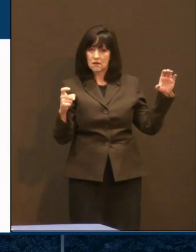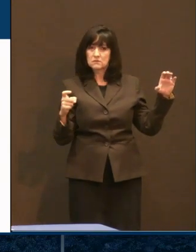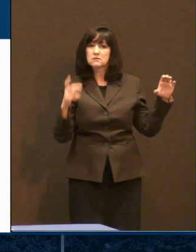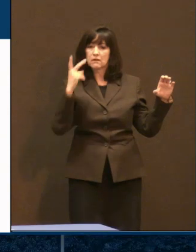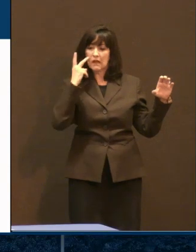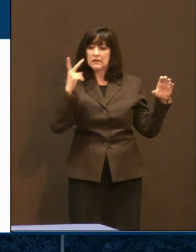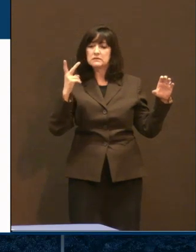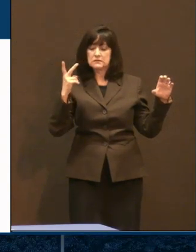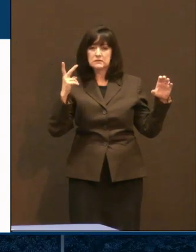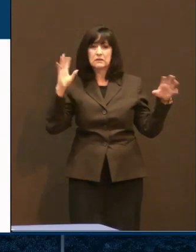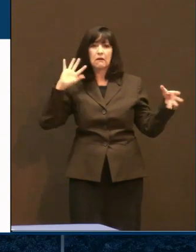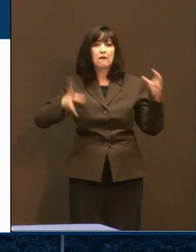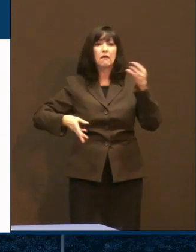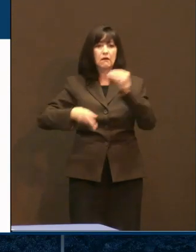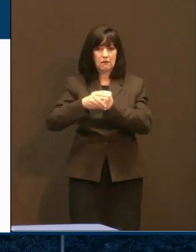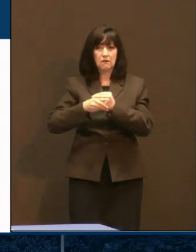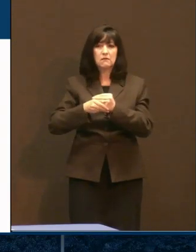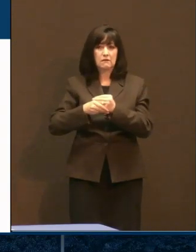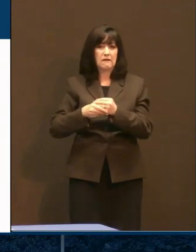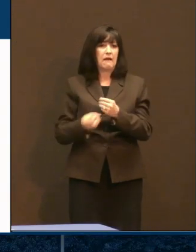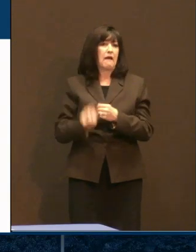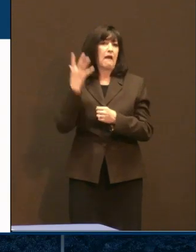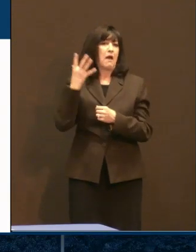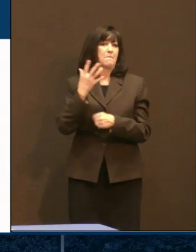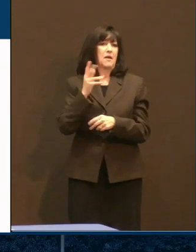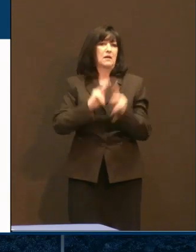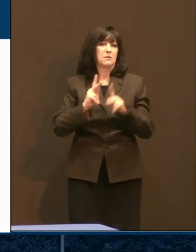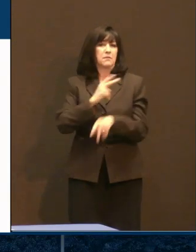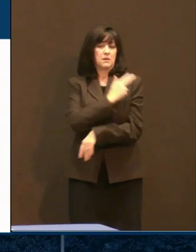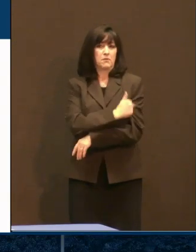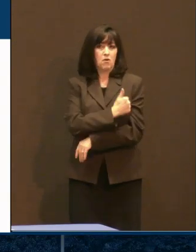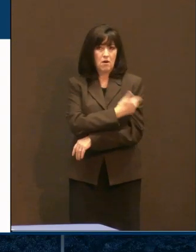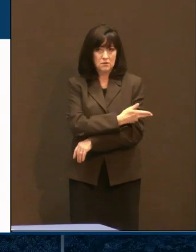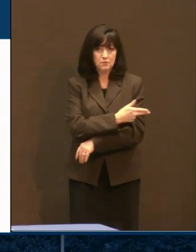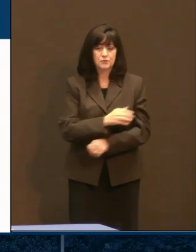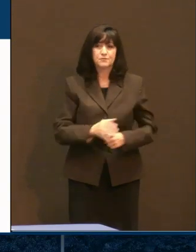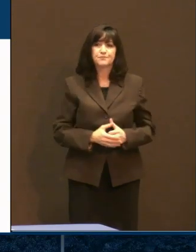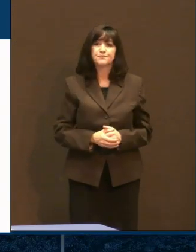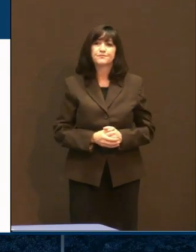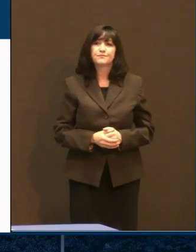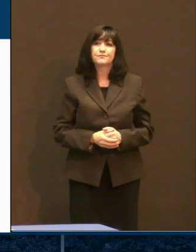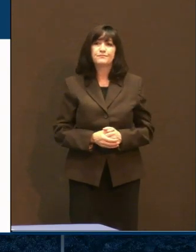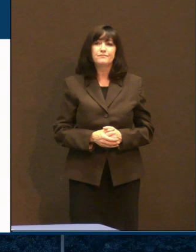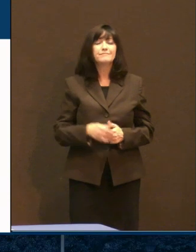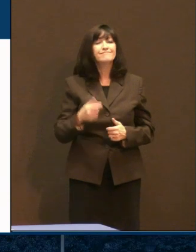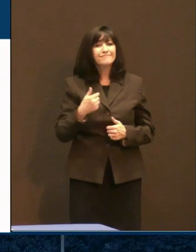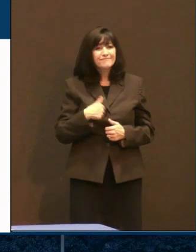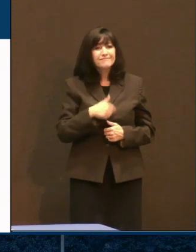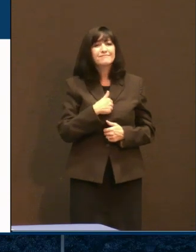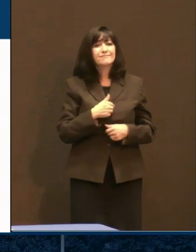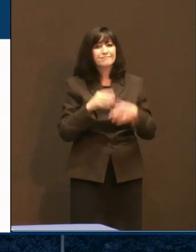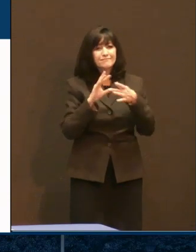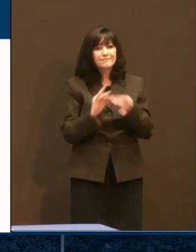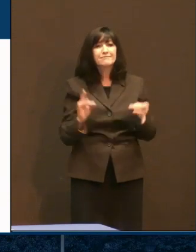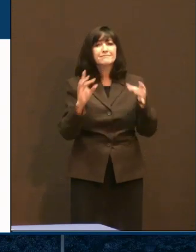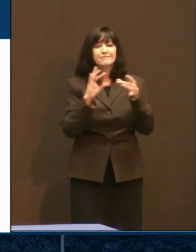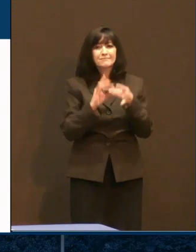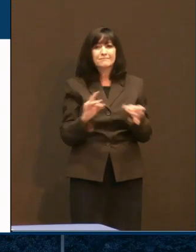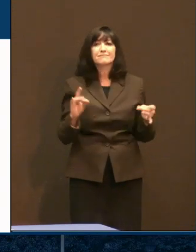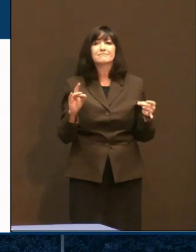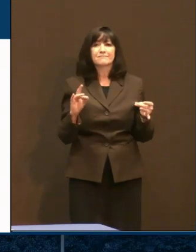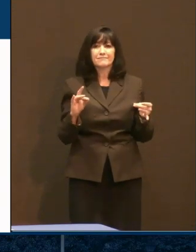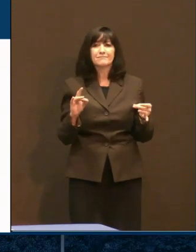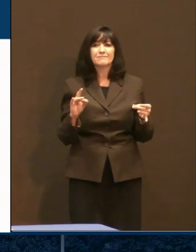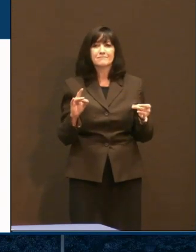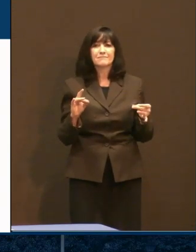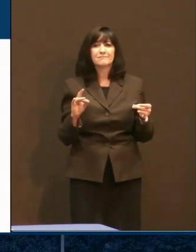hospitalizations in the first slide there. The next, we've talked about this,